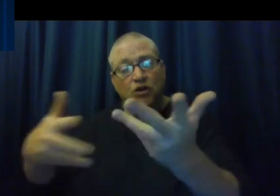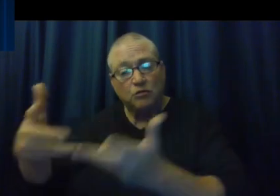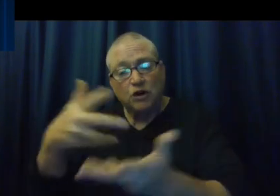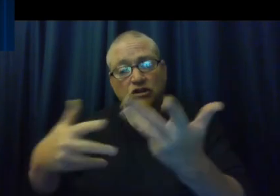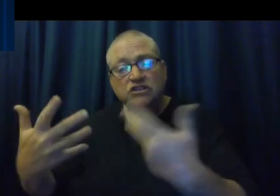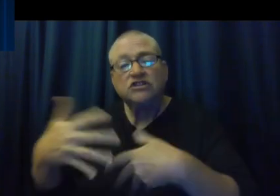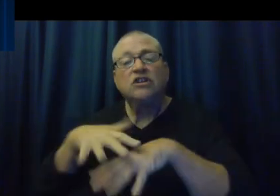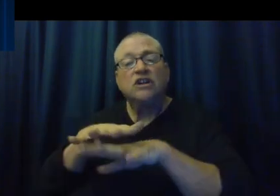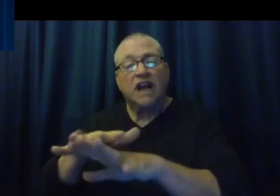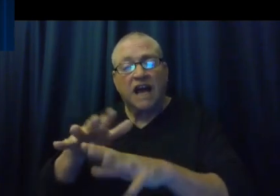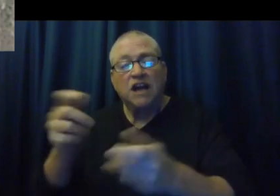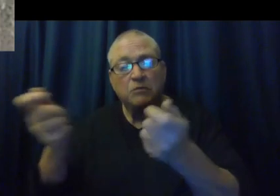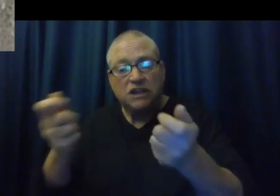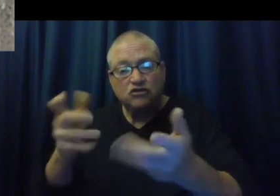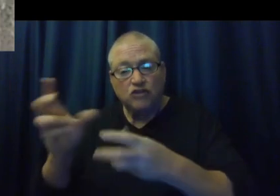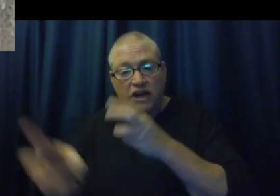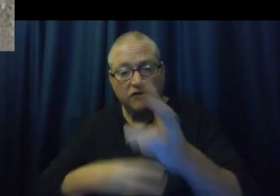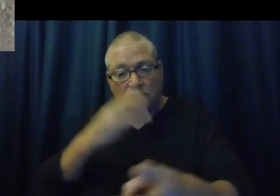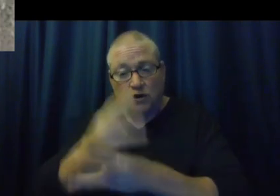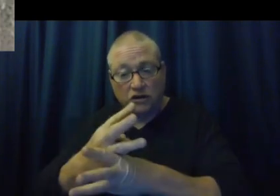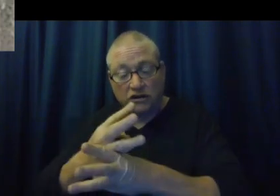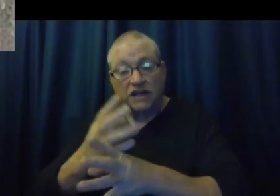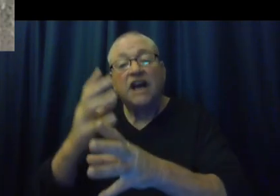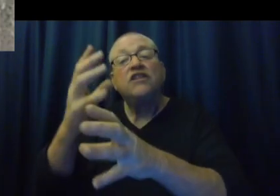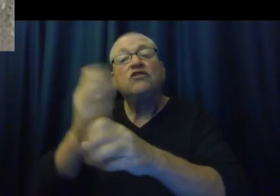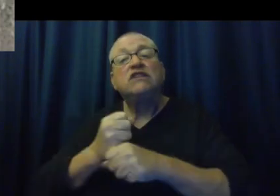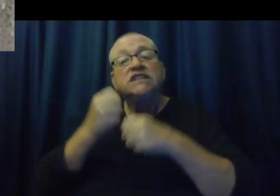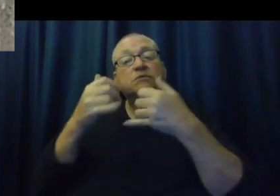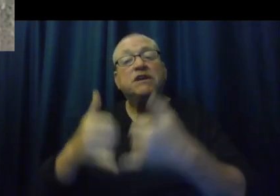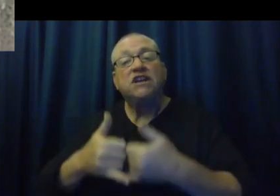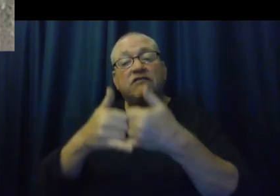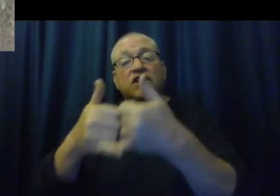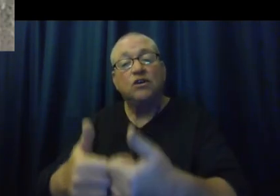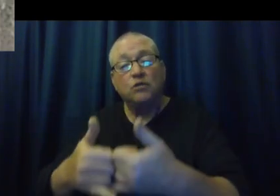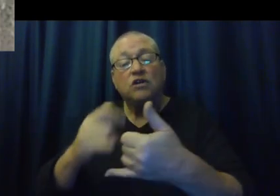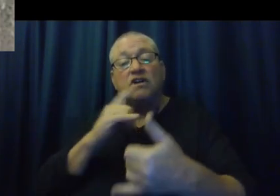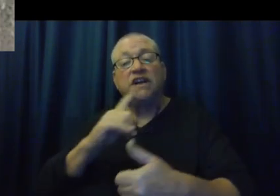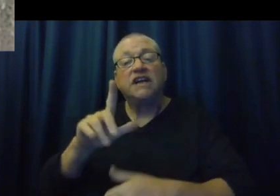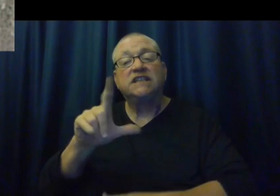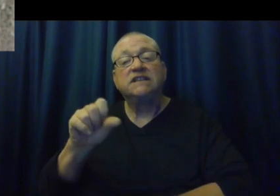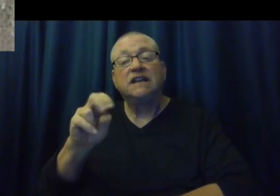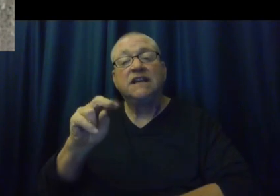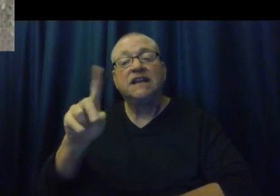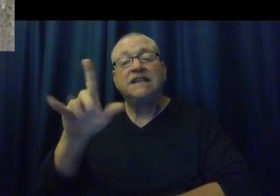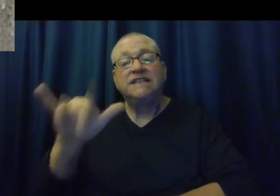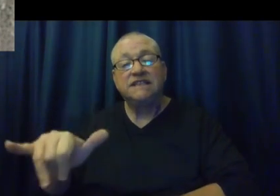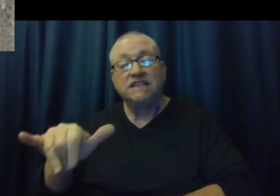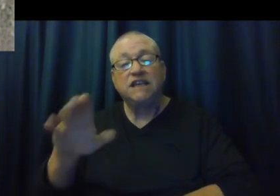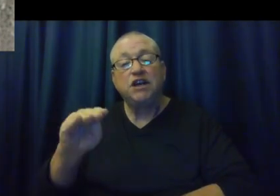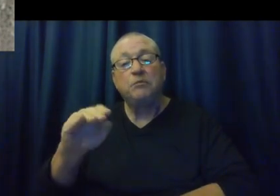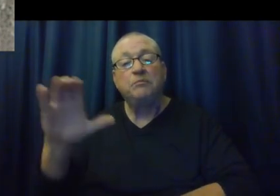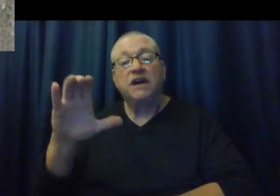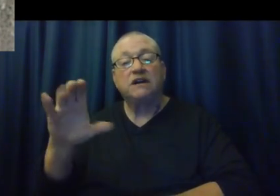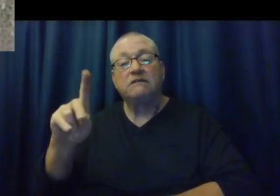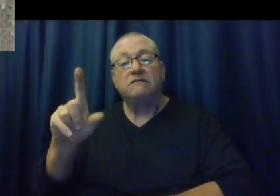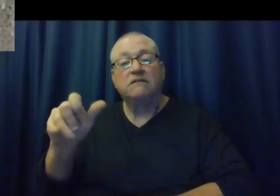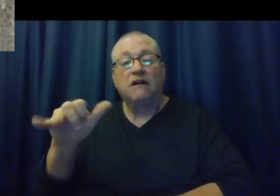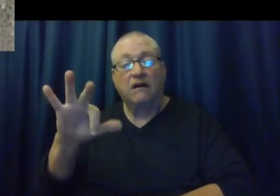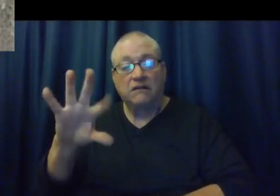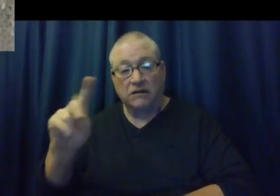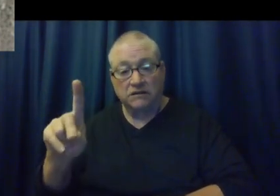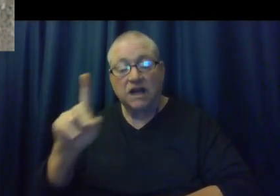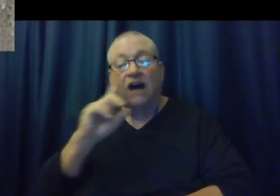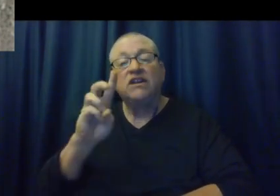and administrative worlds. The recipient of the Carl H. Simpson Bridging Award is Lindsay McDonald of the